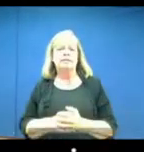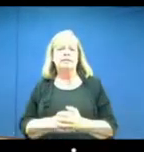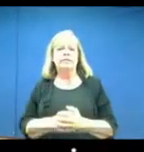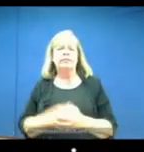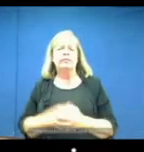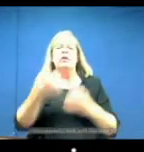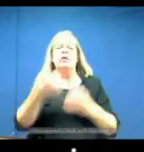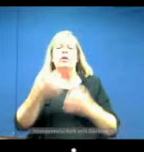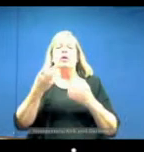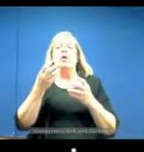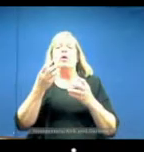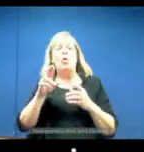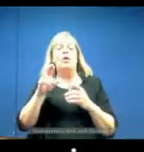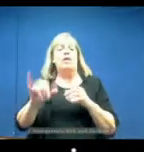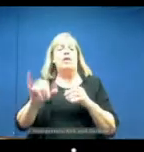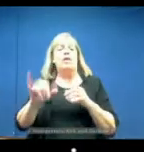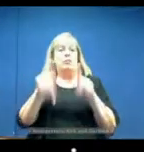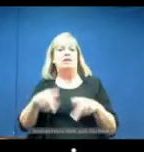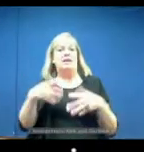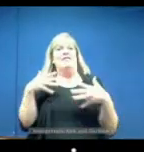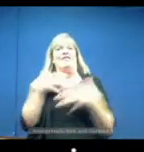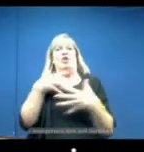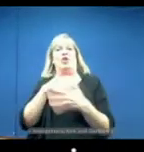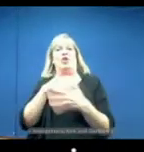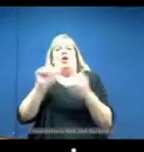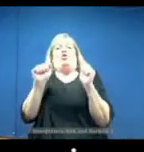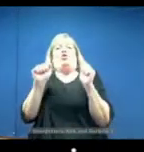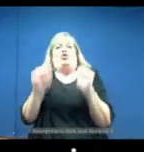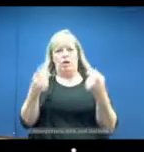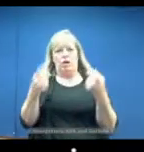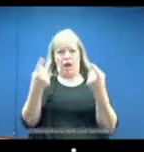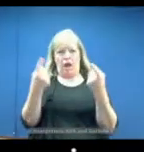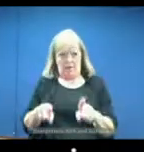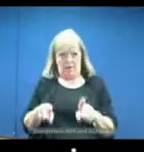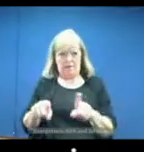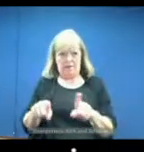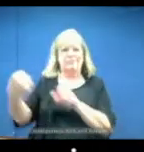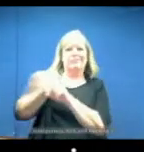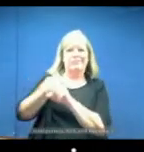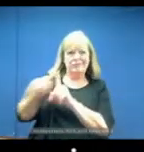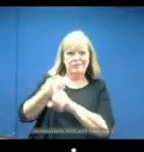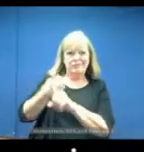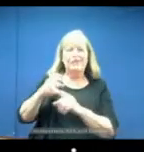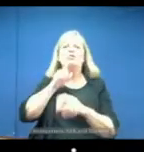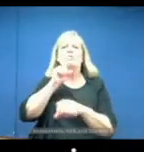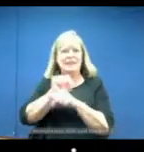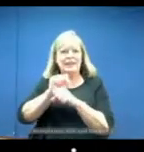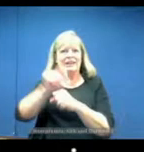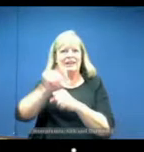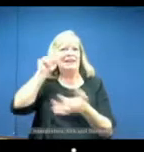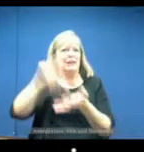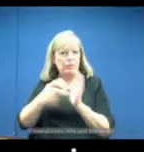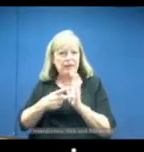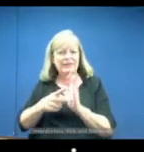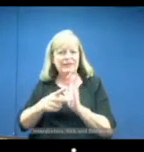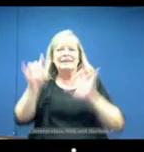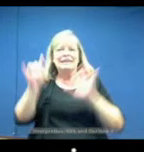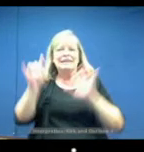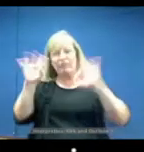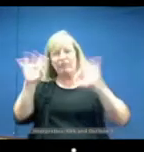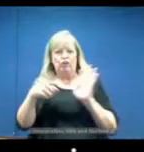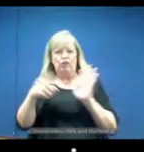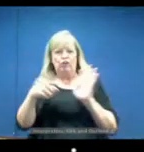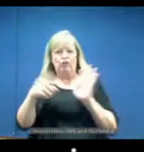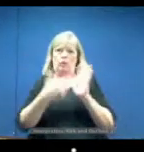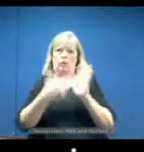or is in fear of imminent, deliberate, severe, and demonstrable physical